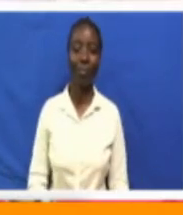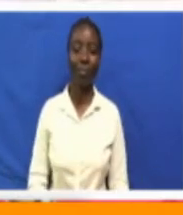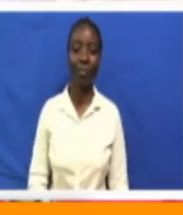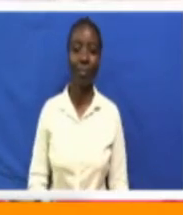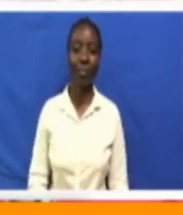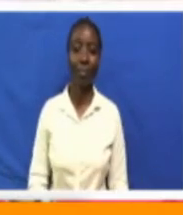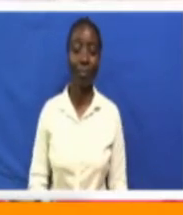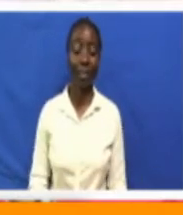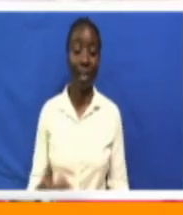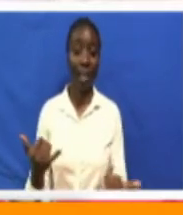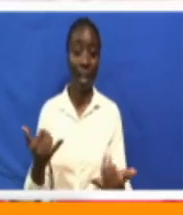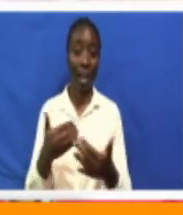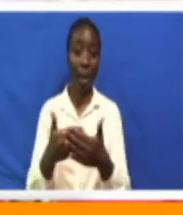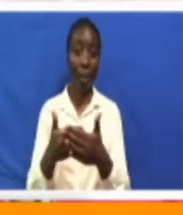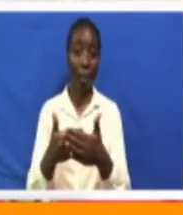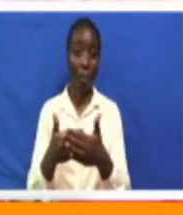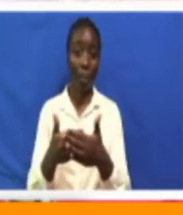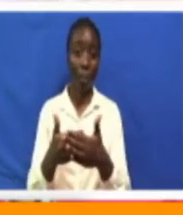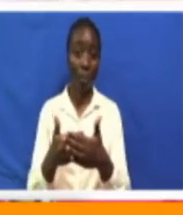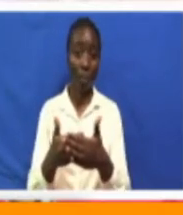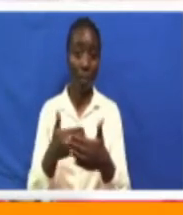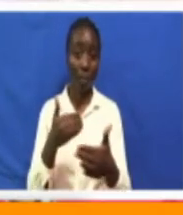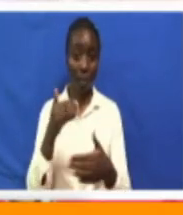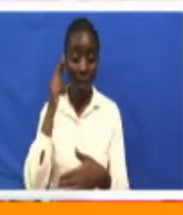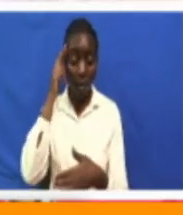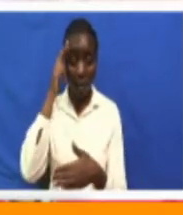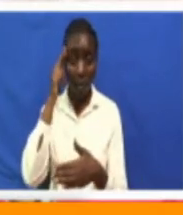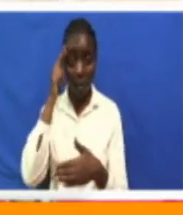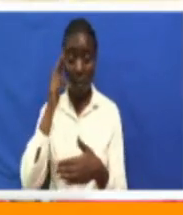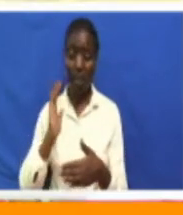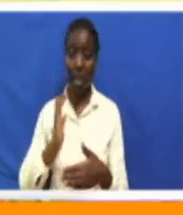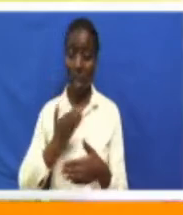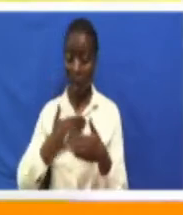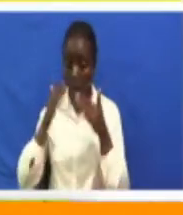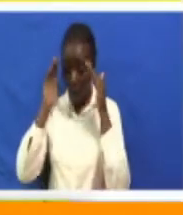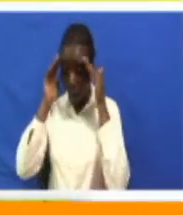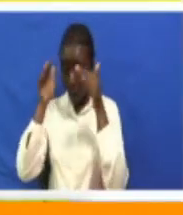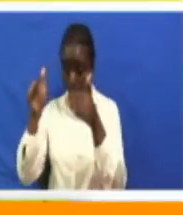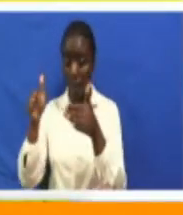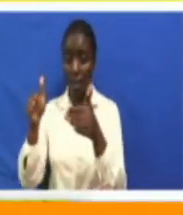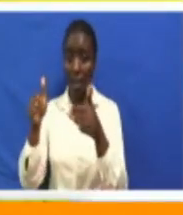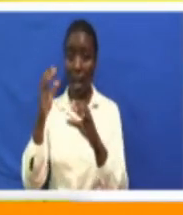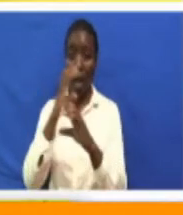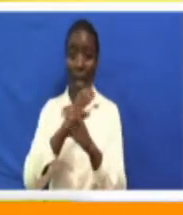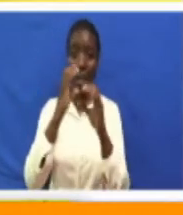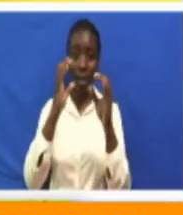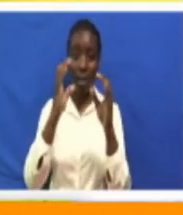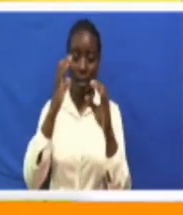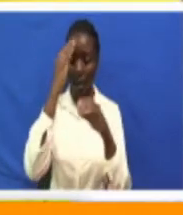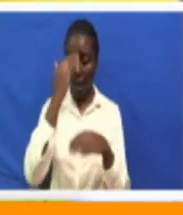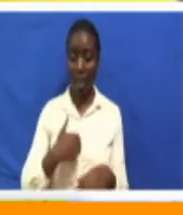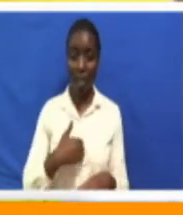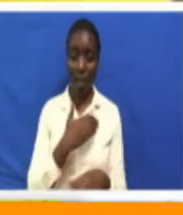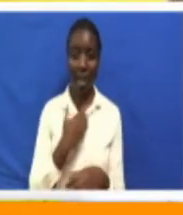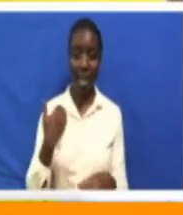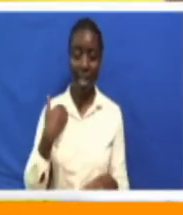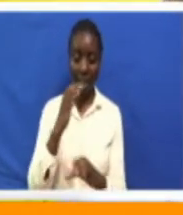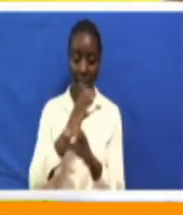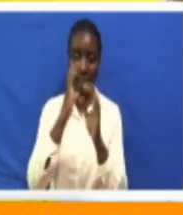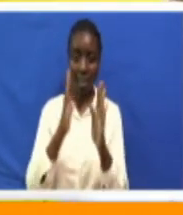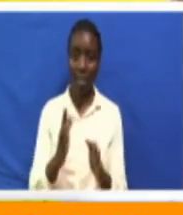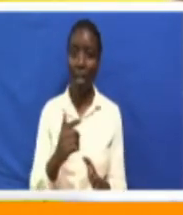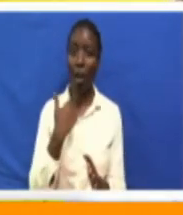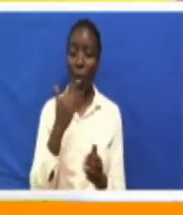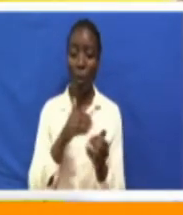so before we reflect on our commitment as Catholic Christians that will lead us